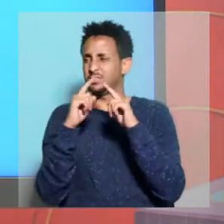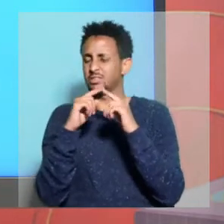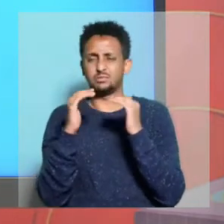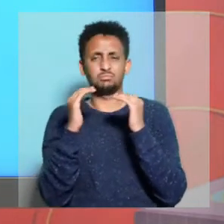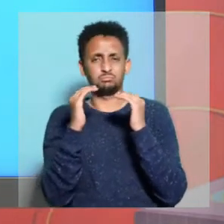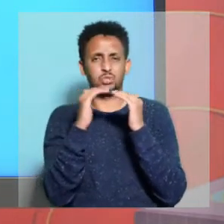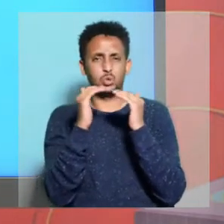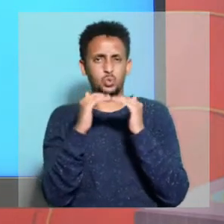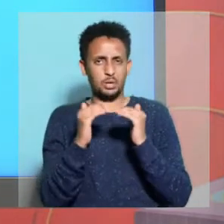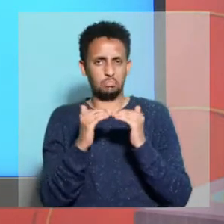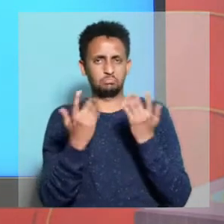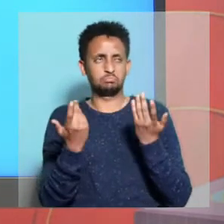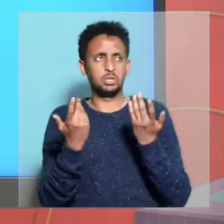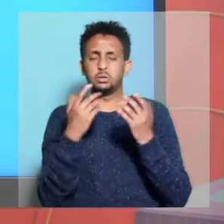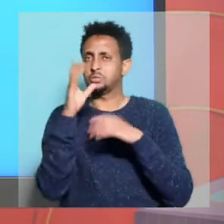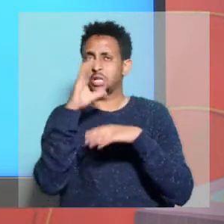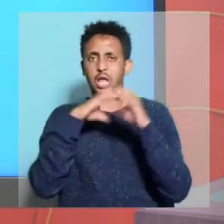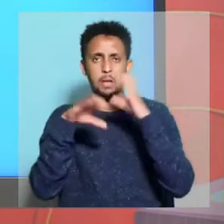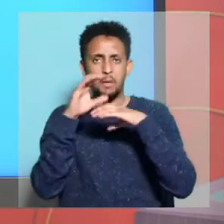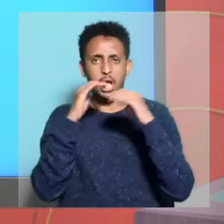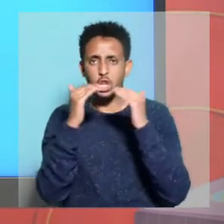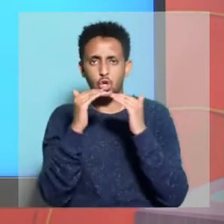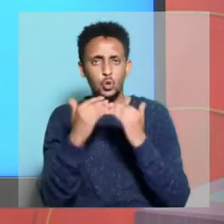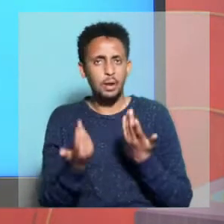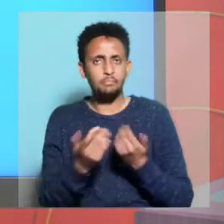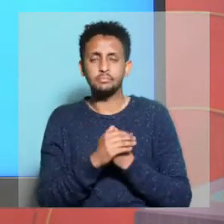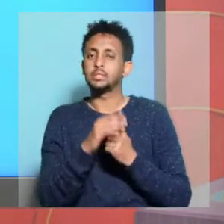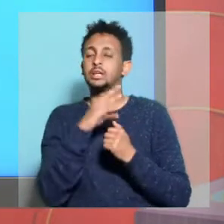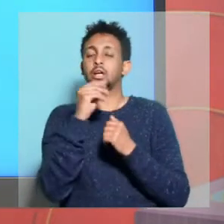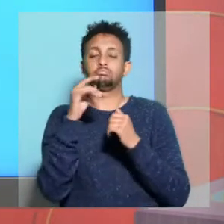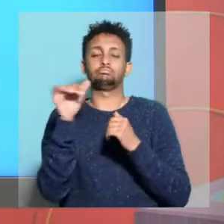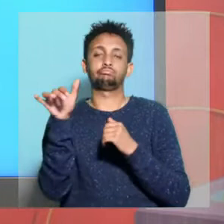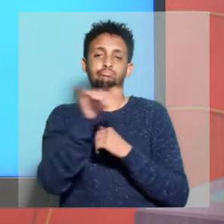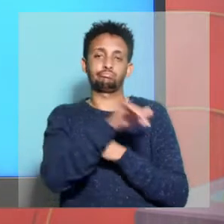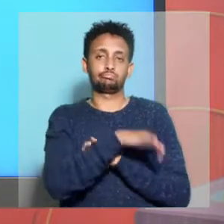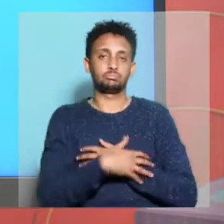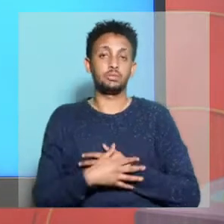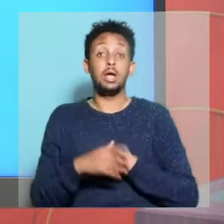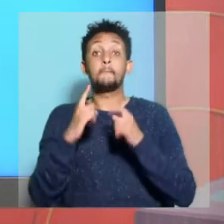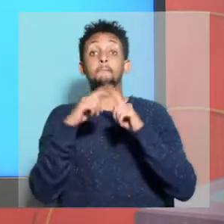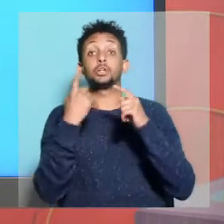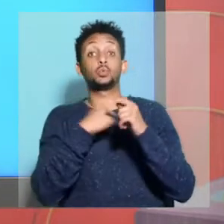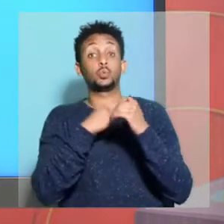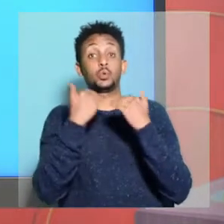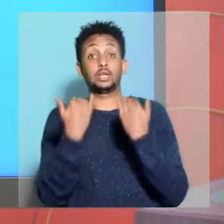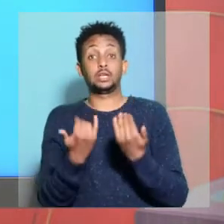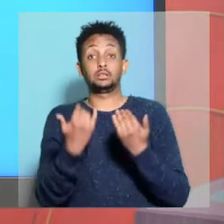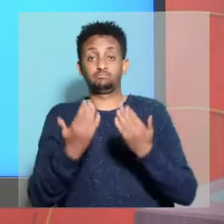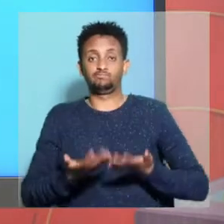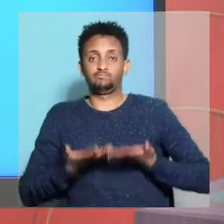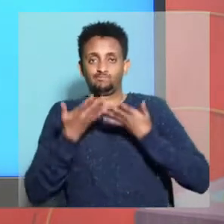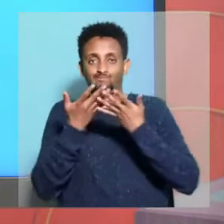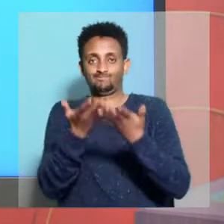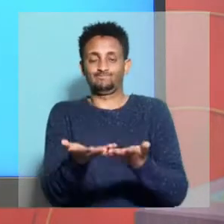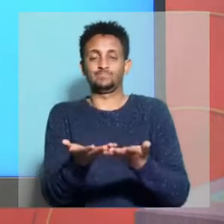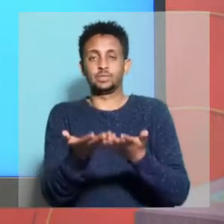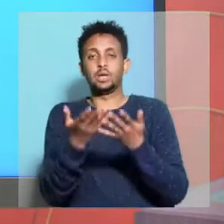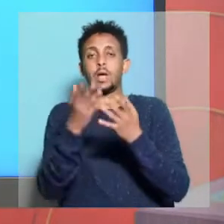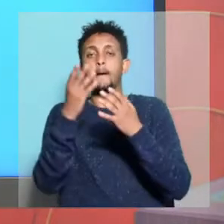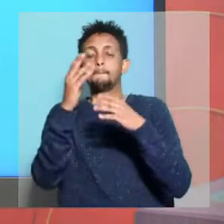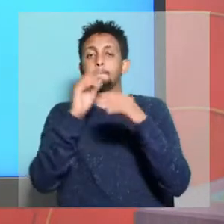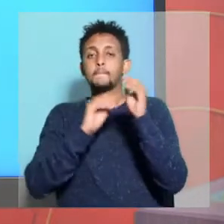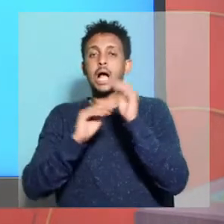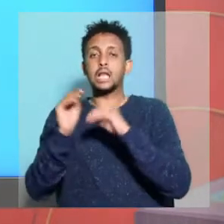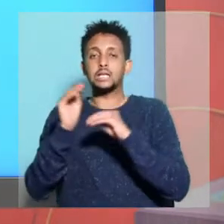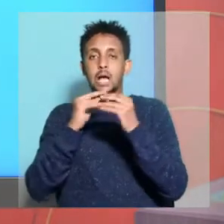like chemical equilibrium and so on. But here we emphasize on mechanical